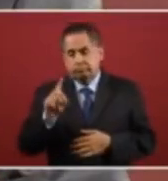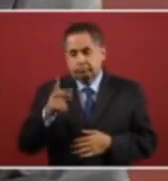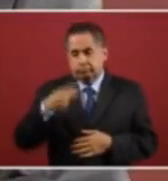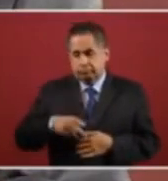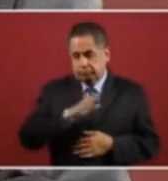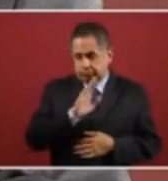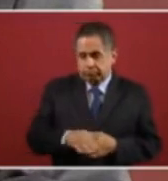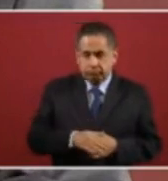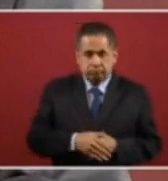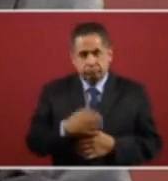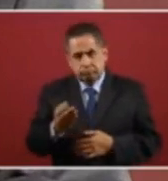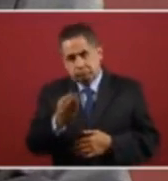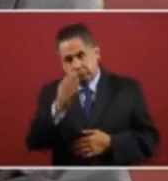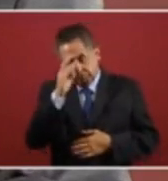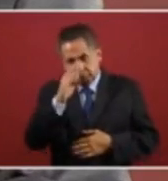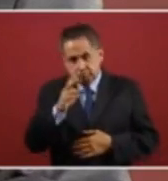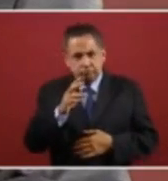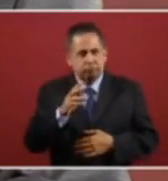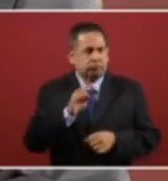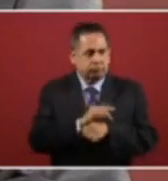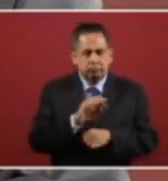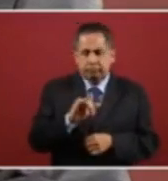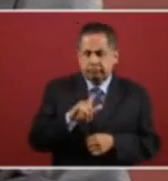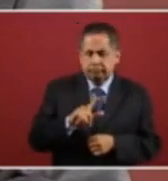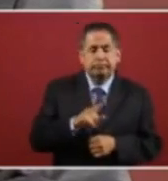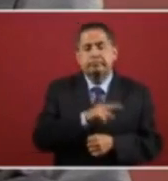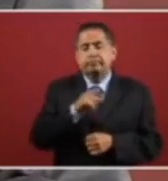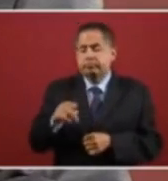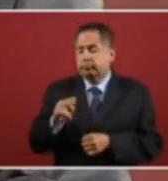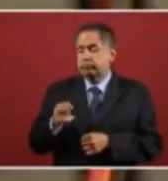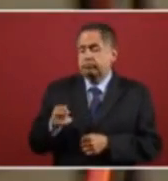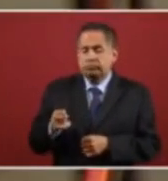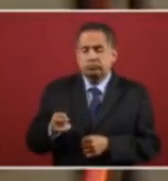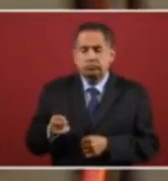2010, that there was an explosion there.